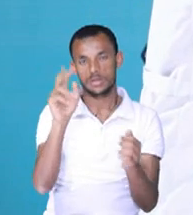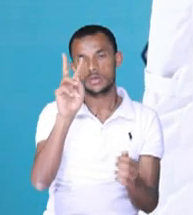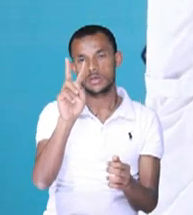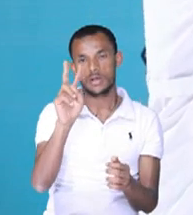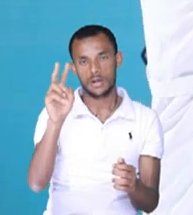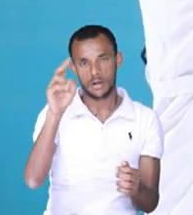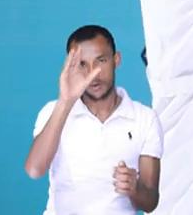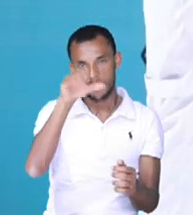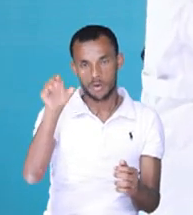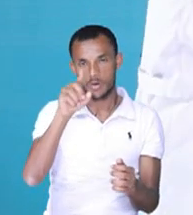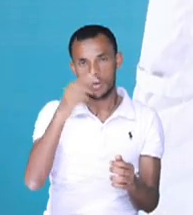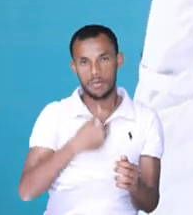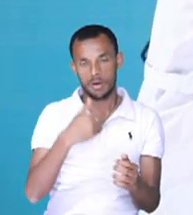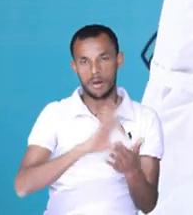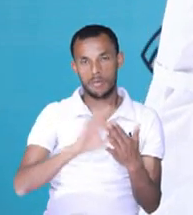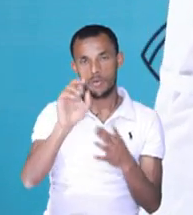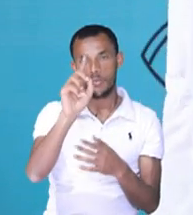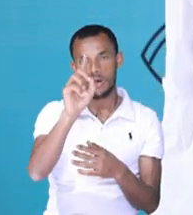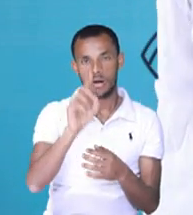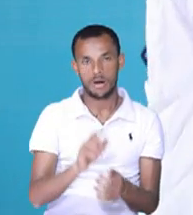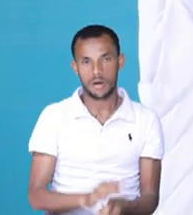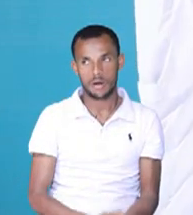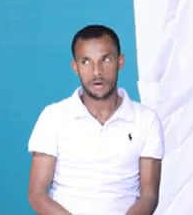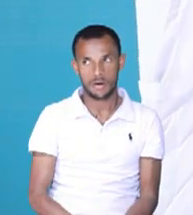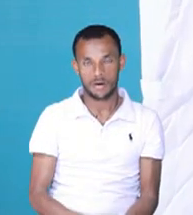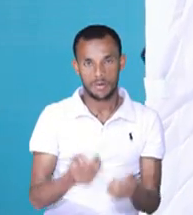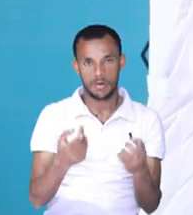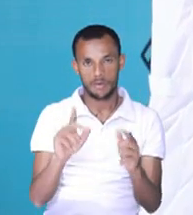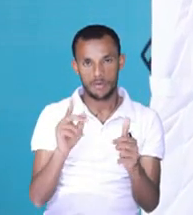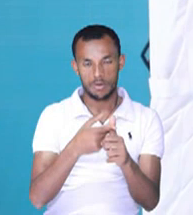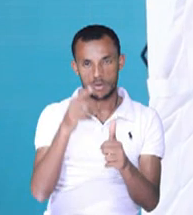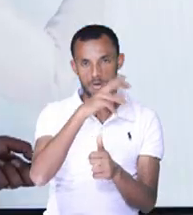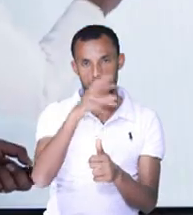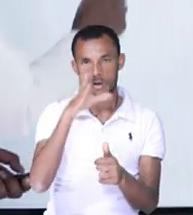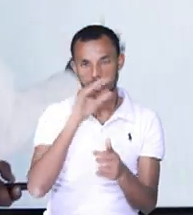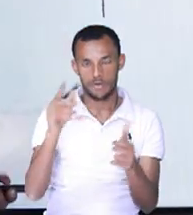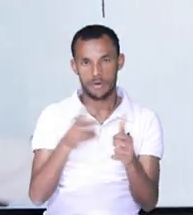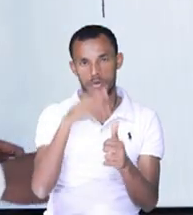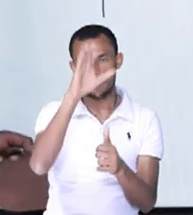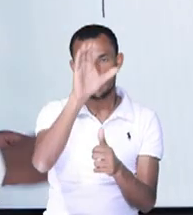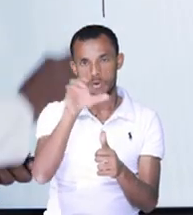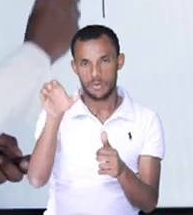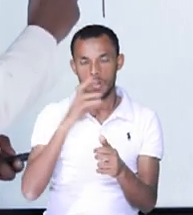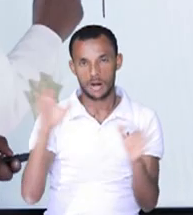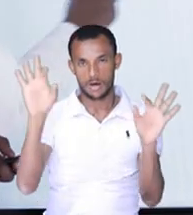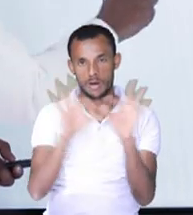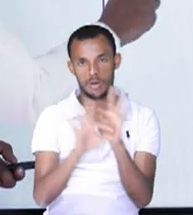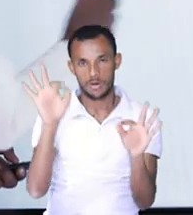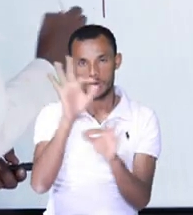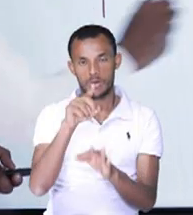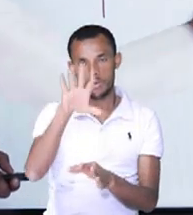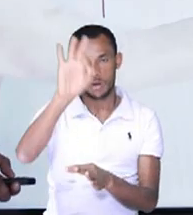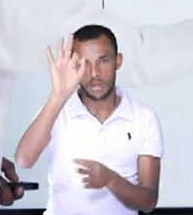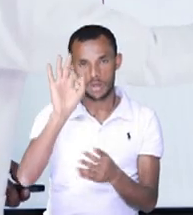their intersection you have a number 1. When first row and first column are crossed, you will get